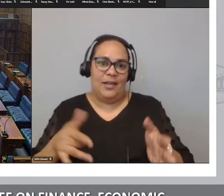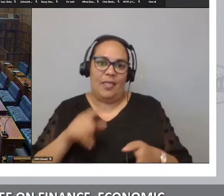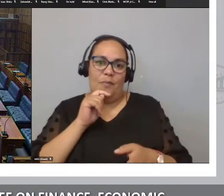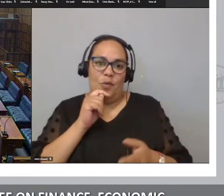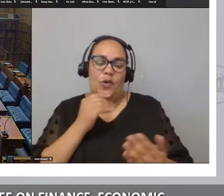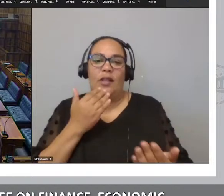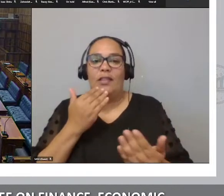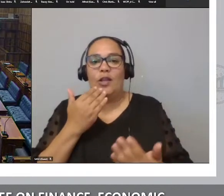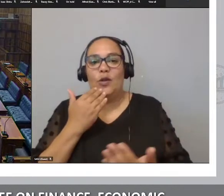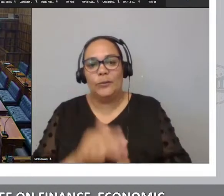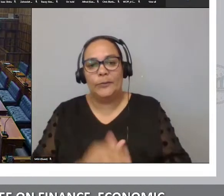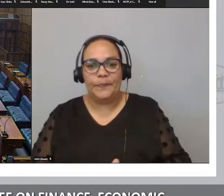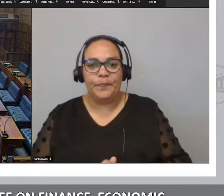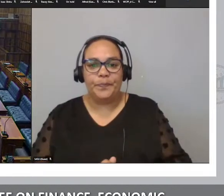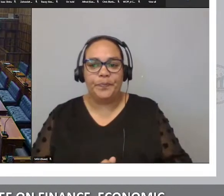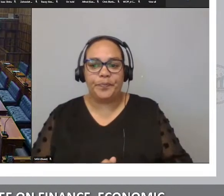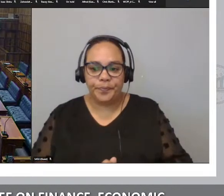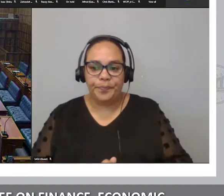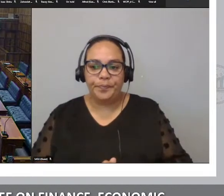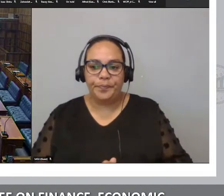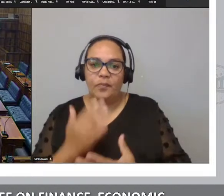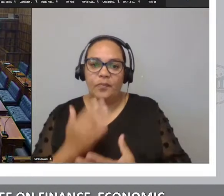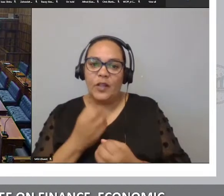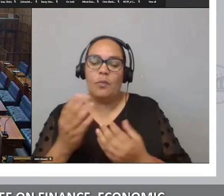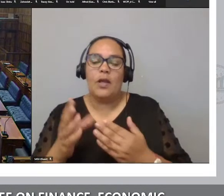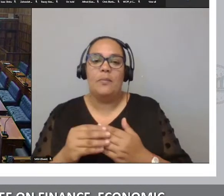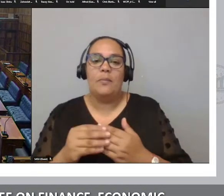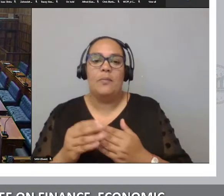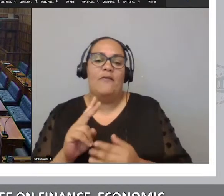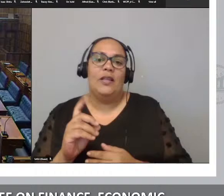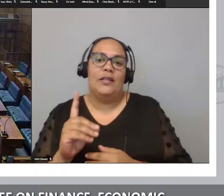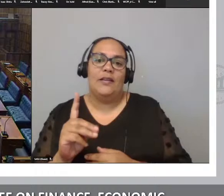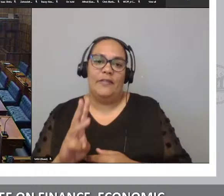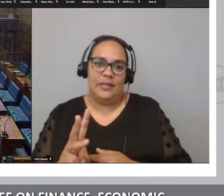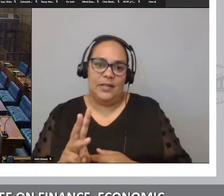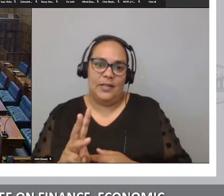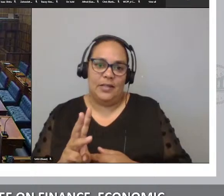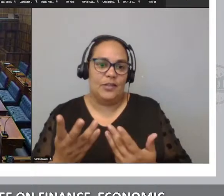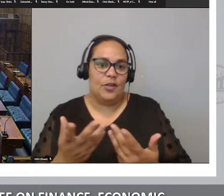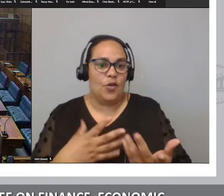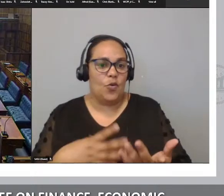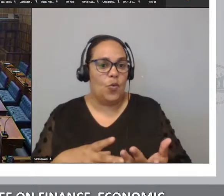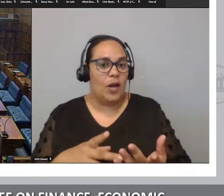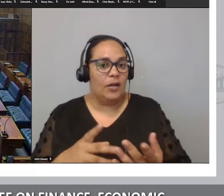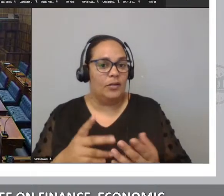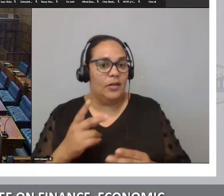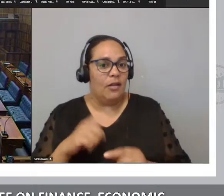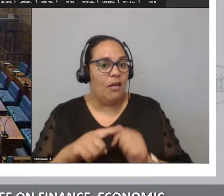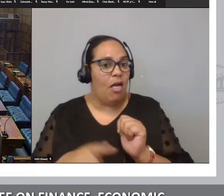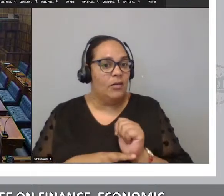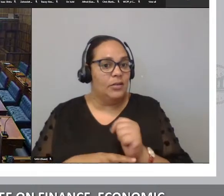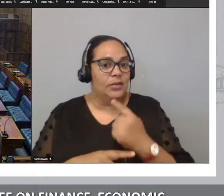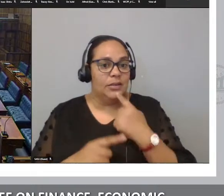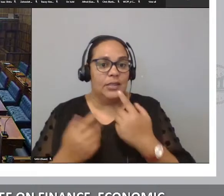thank you thank you very much member funder Tas um Bez would you like to make